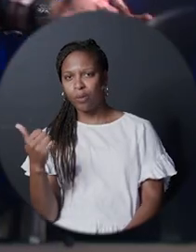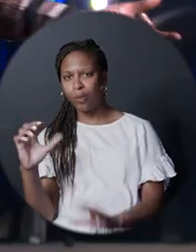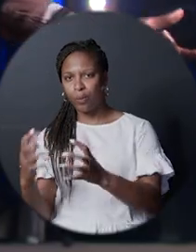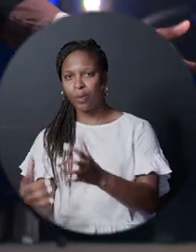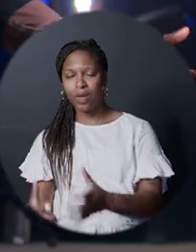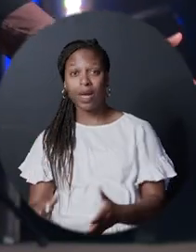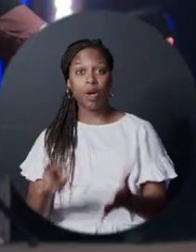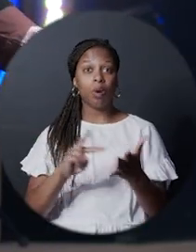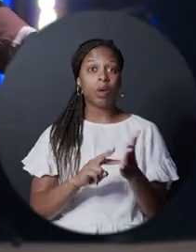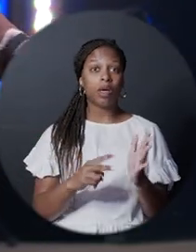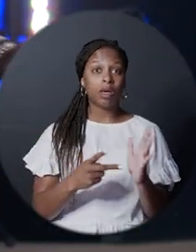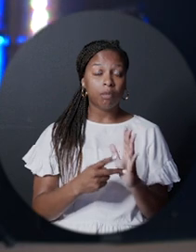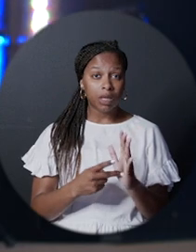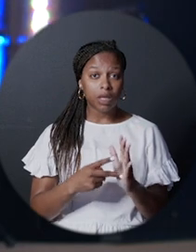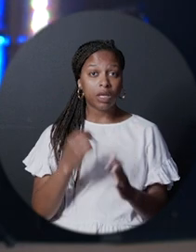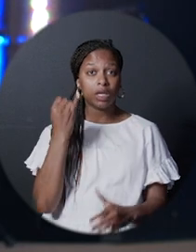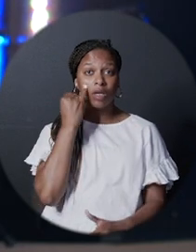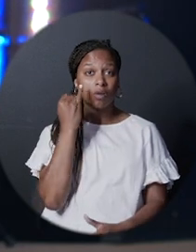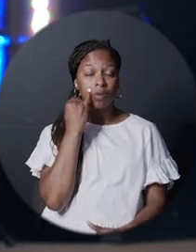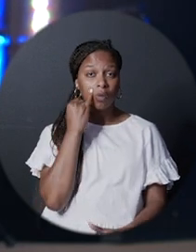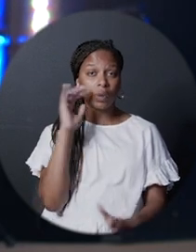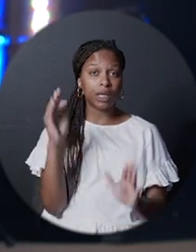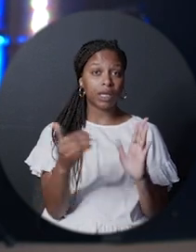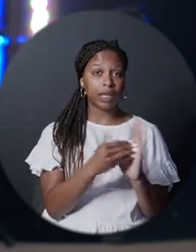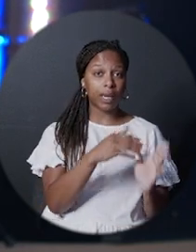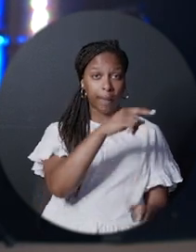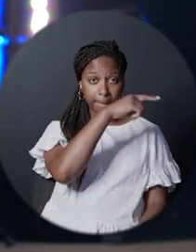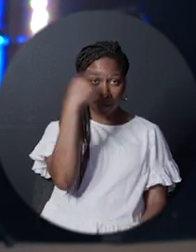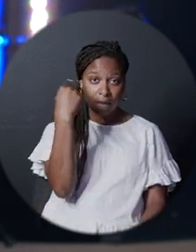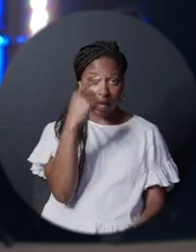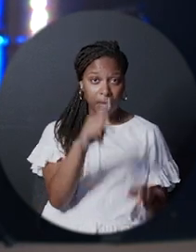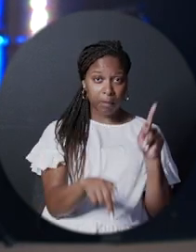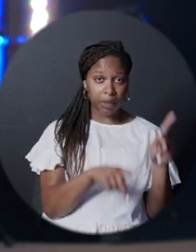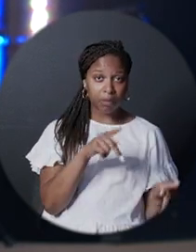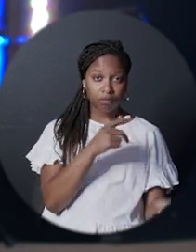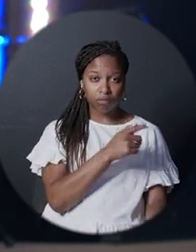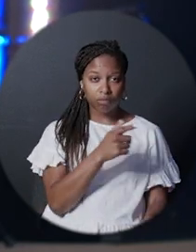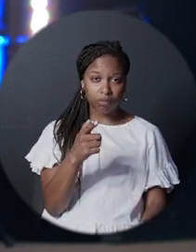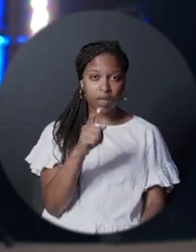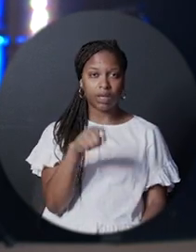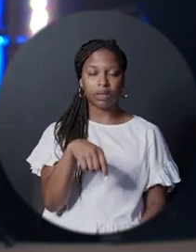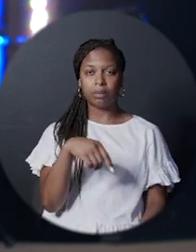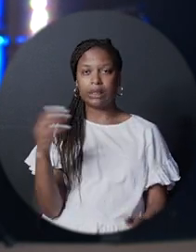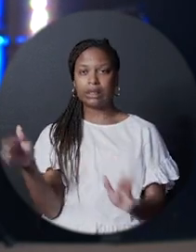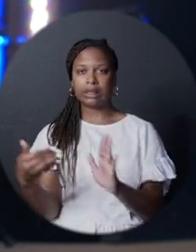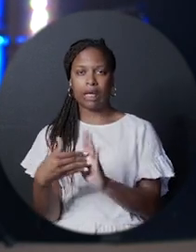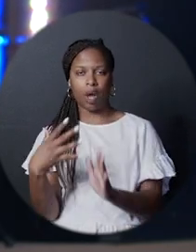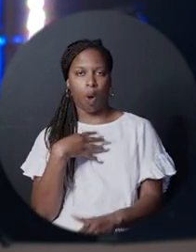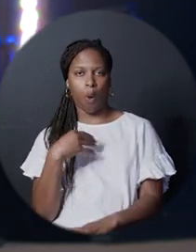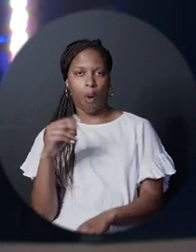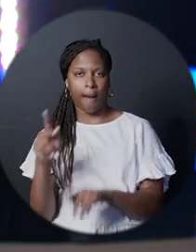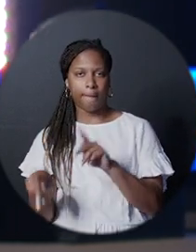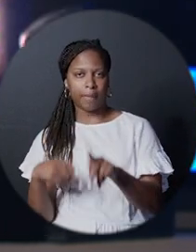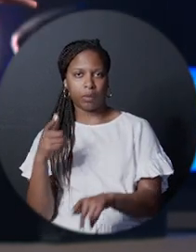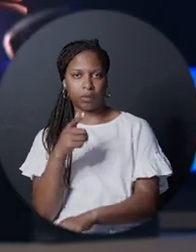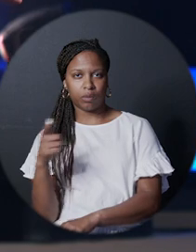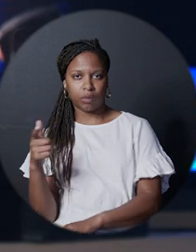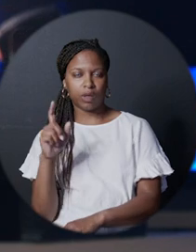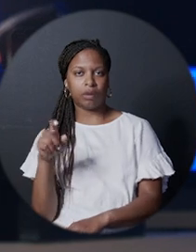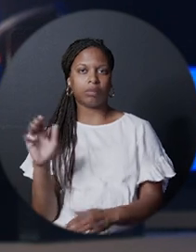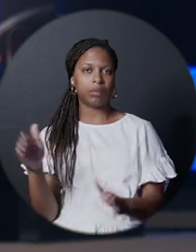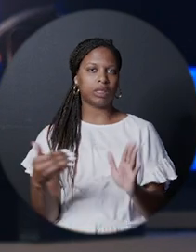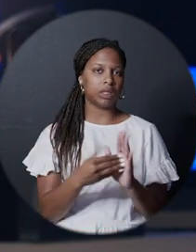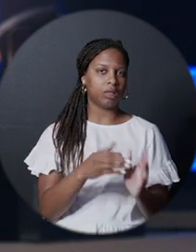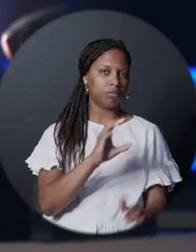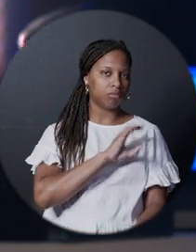it's wrong for the gander. Which means that if we are against black people being shot, we have to be against white people